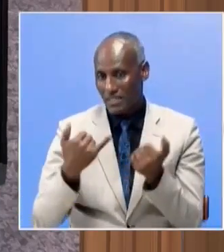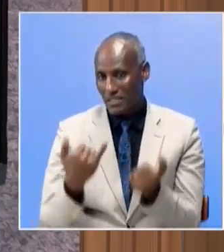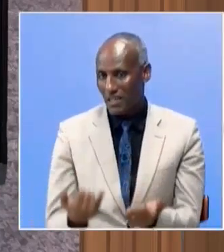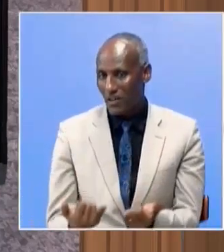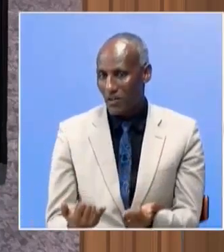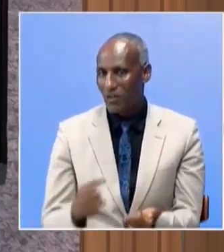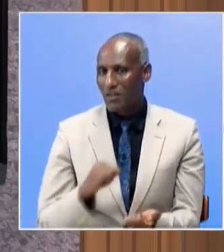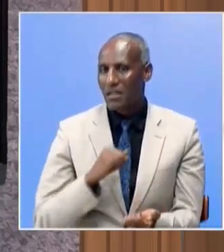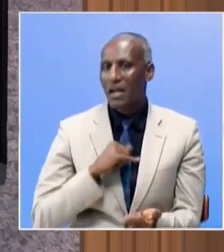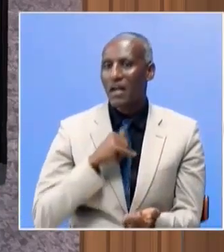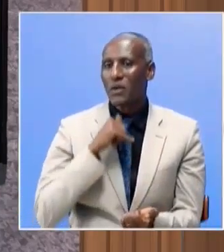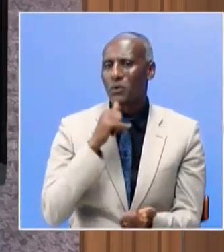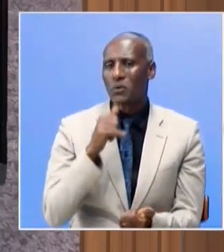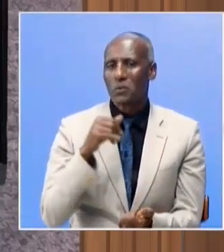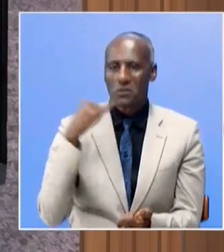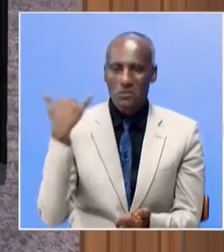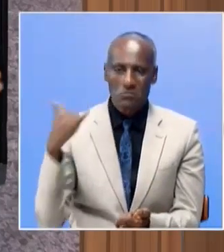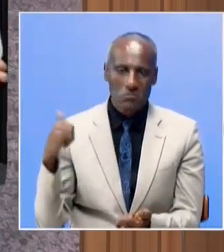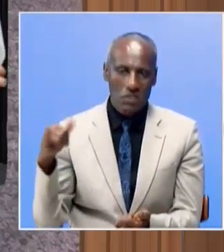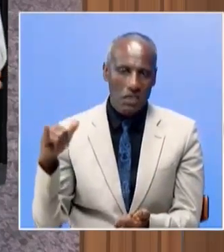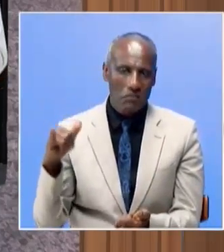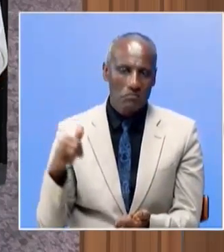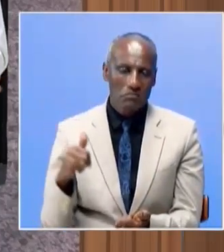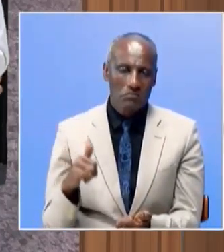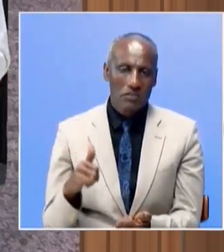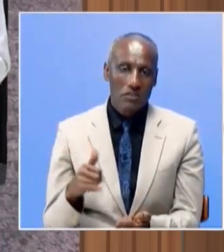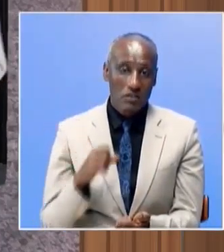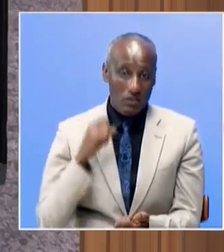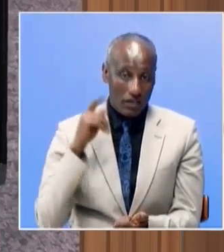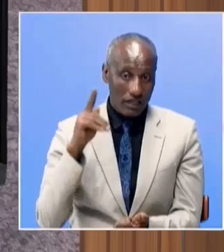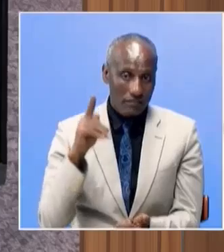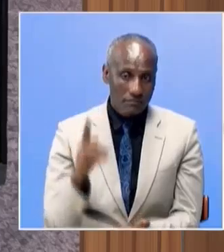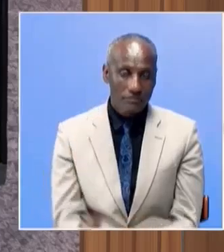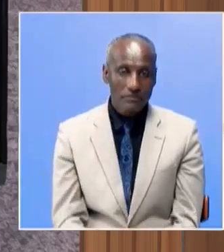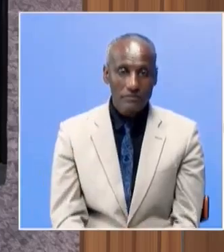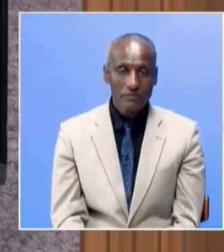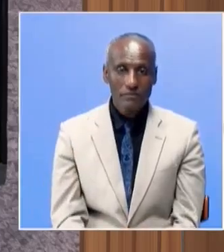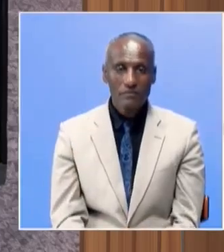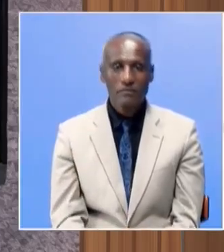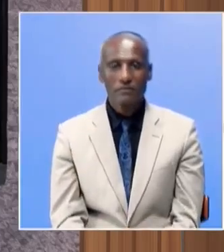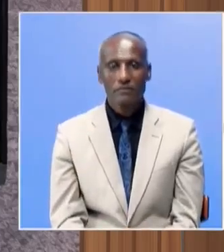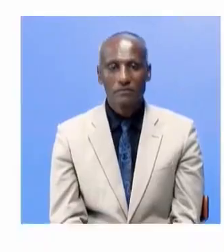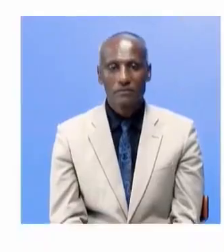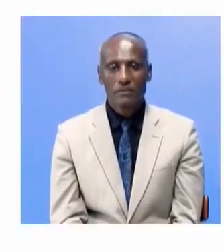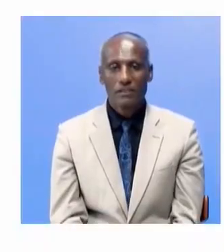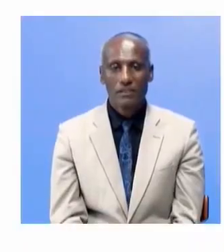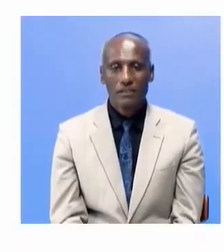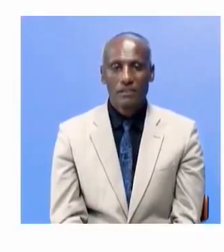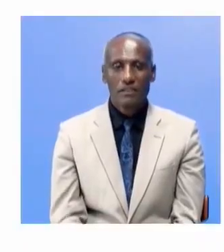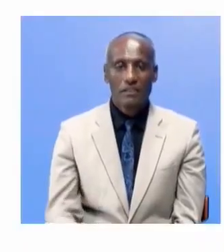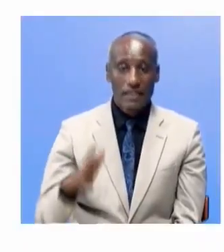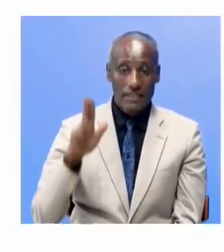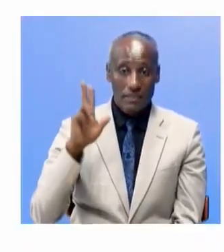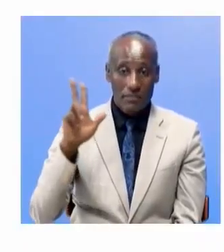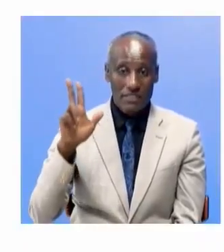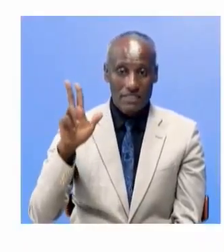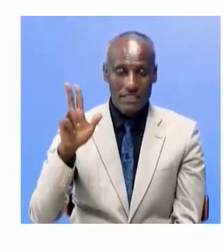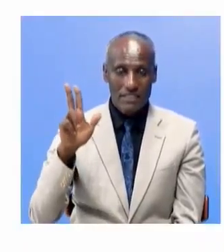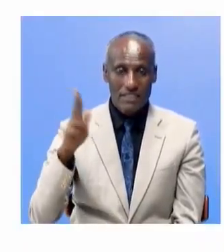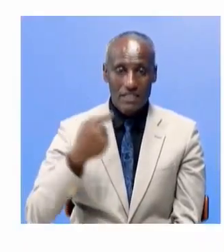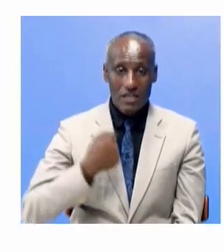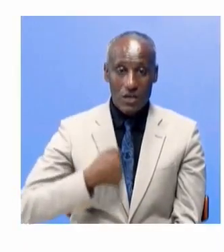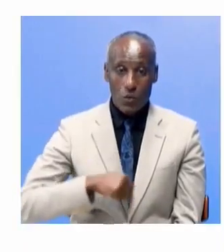not use it. Okay? What about if we say here,